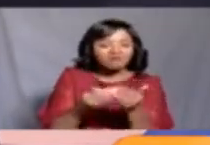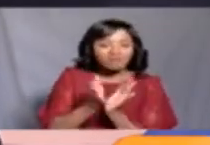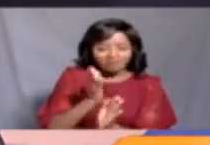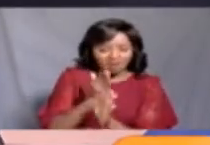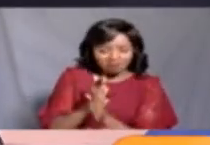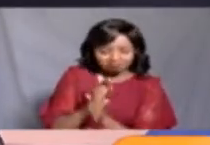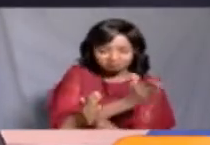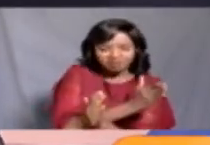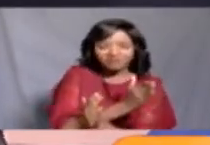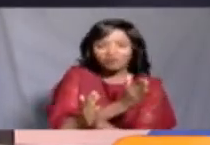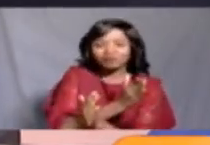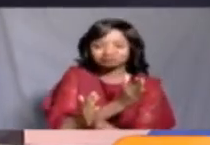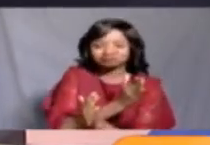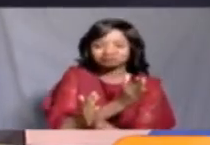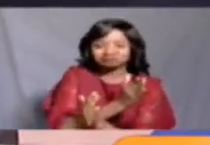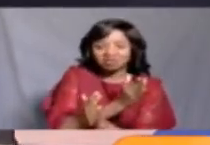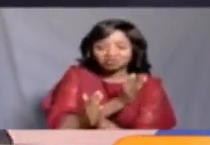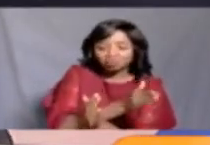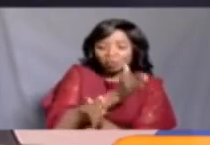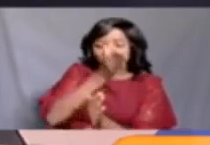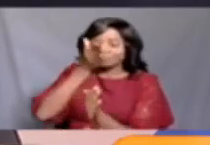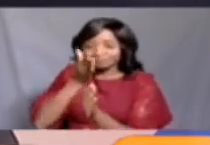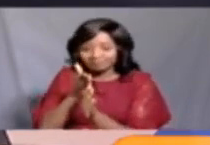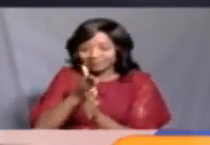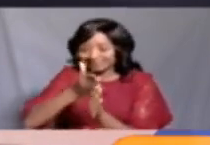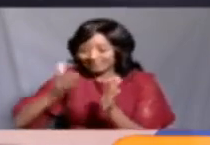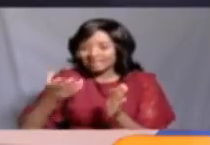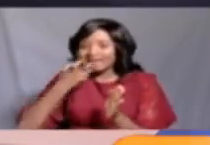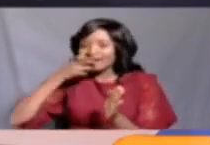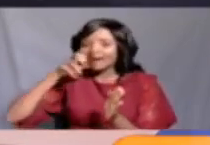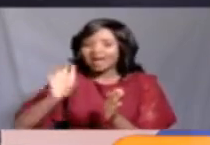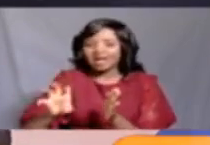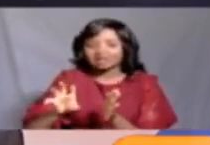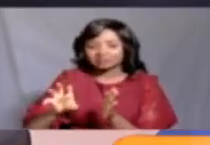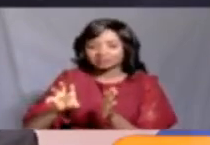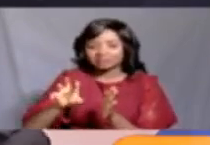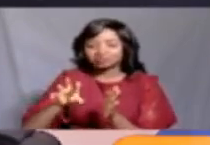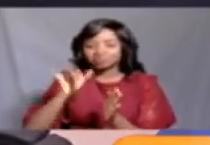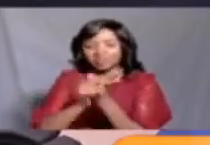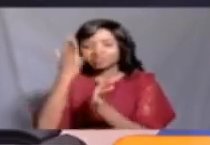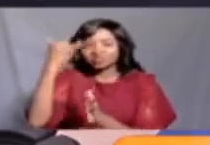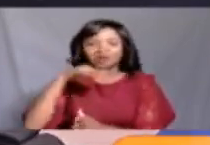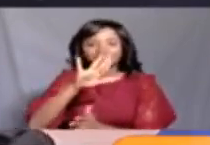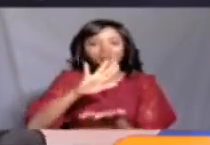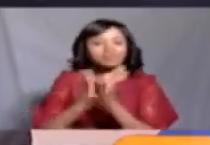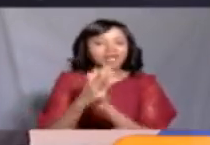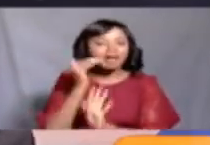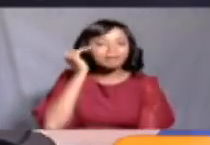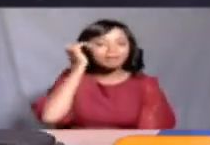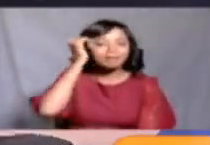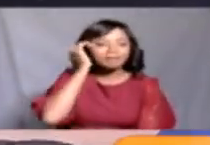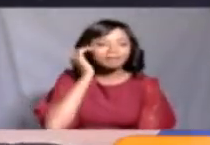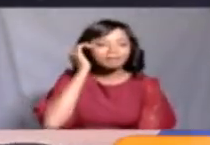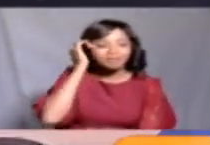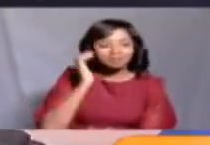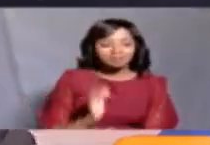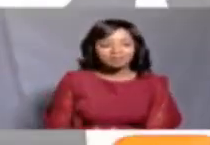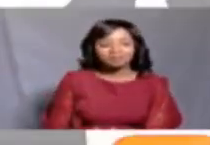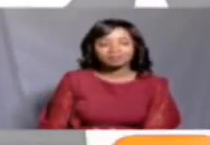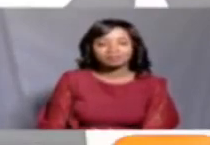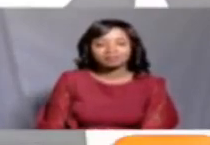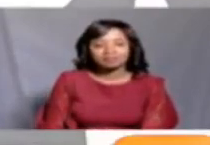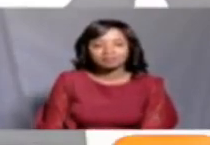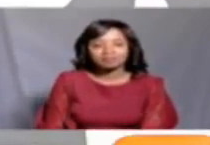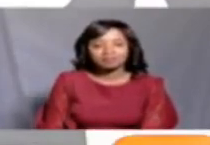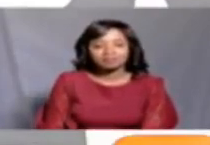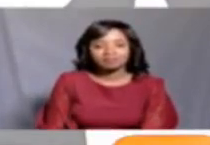as a result, now you're being punished. So that's why it's manifesting as mental illness. So that's one of the myths I've heard of. And that's